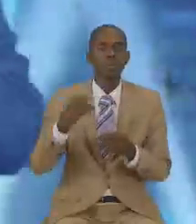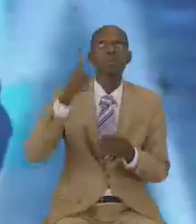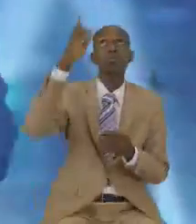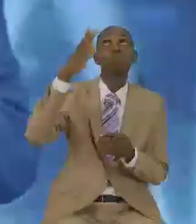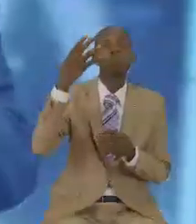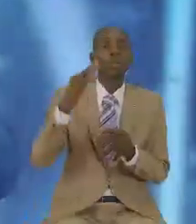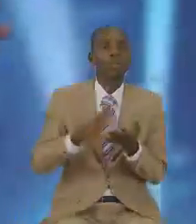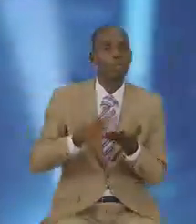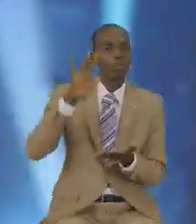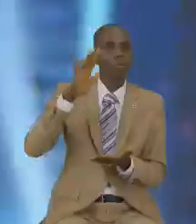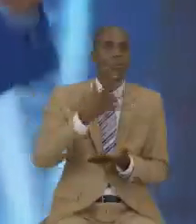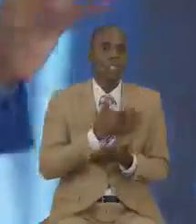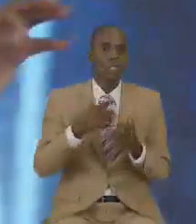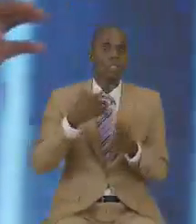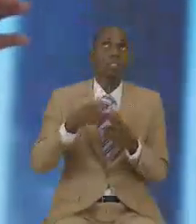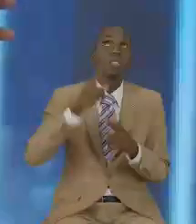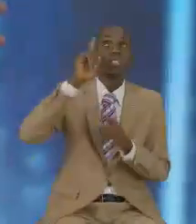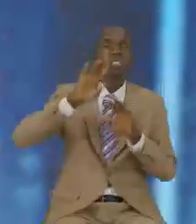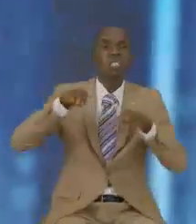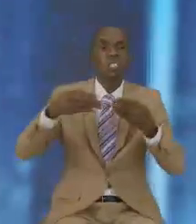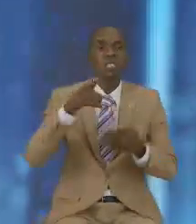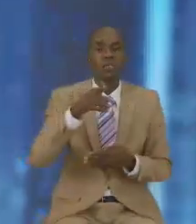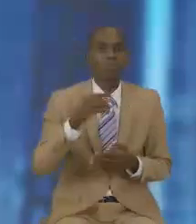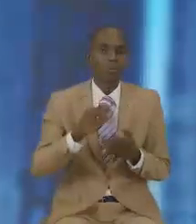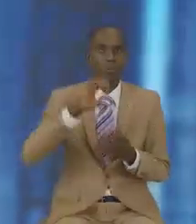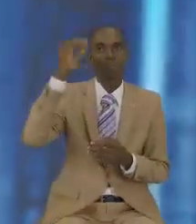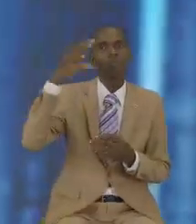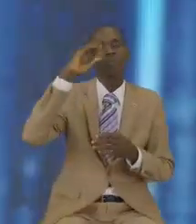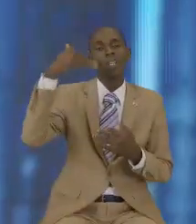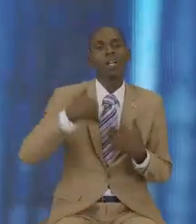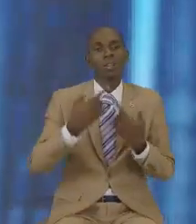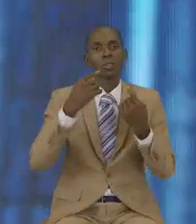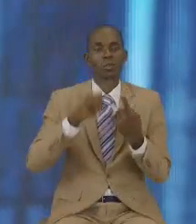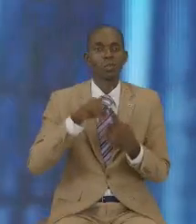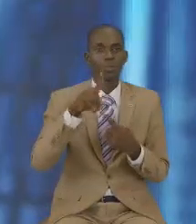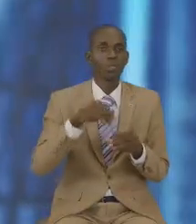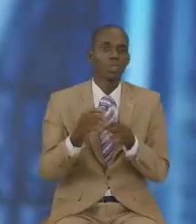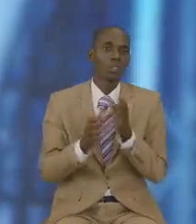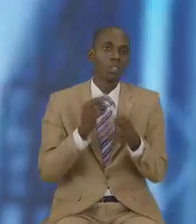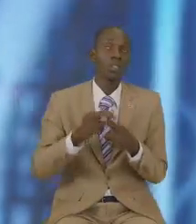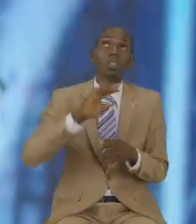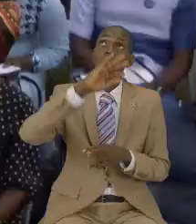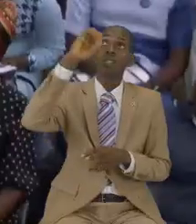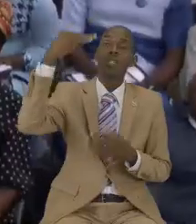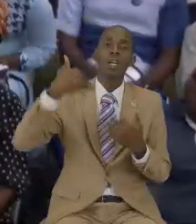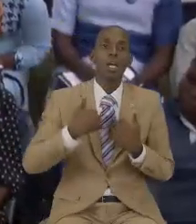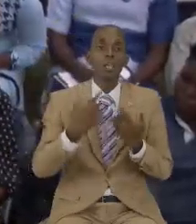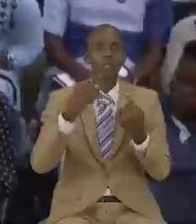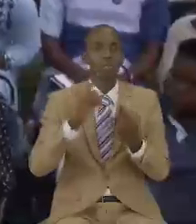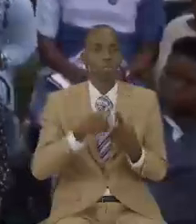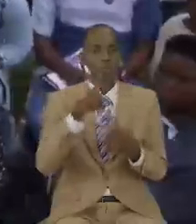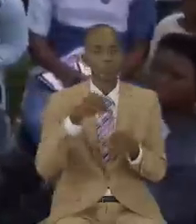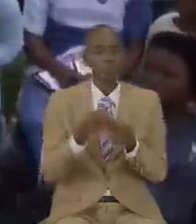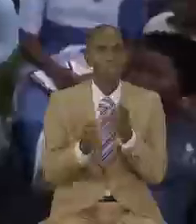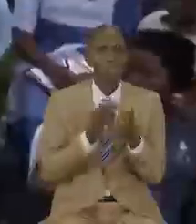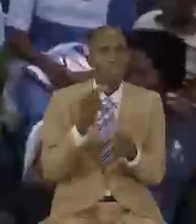glory, and then he gives you grace, grace has come to you. I said grace has come to you. The grace